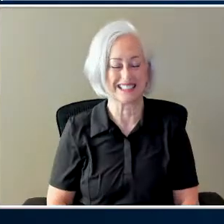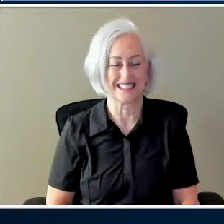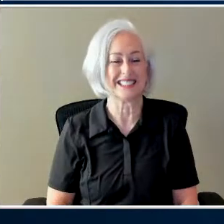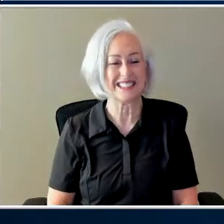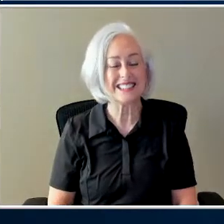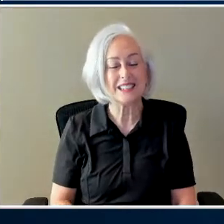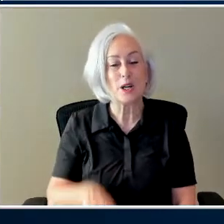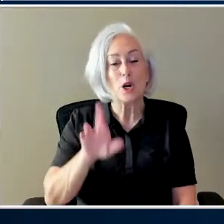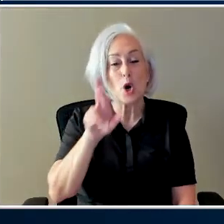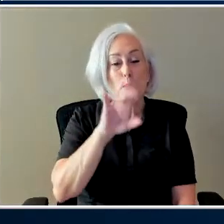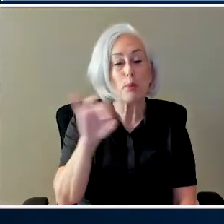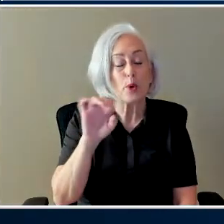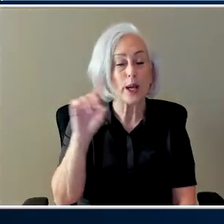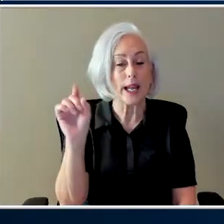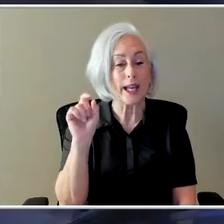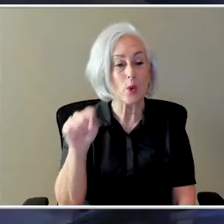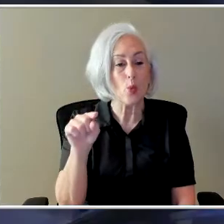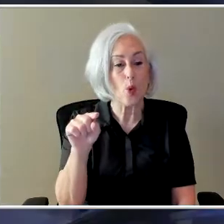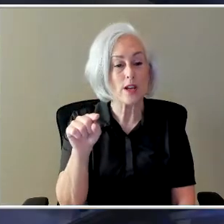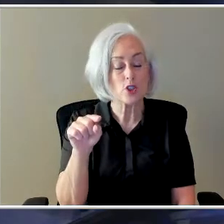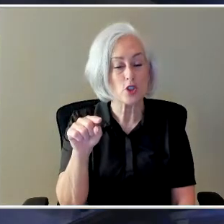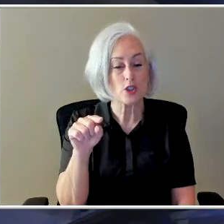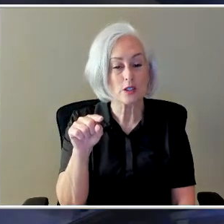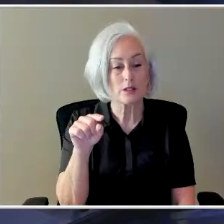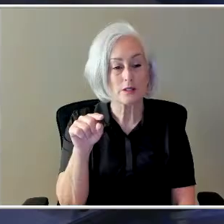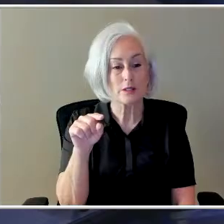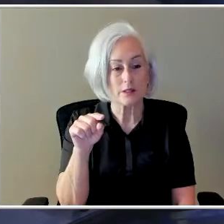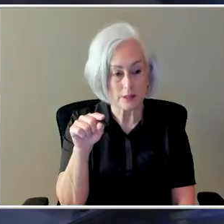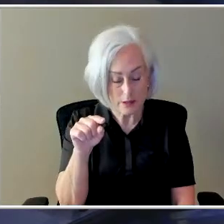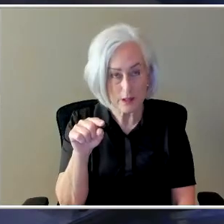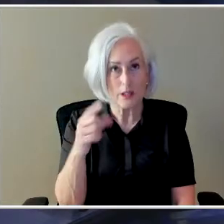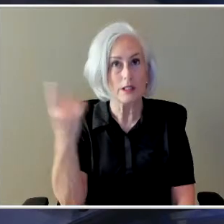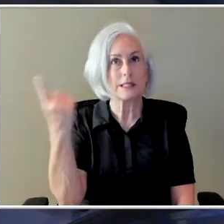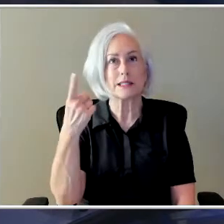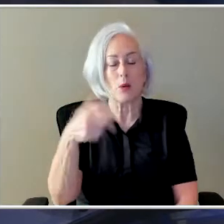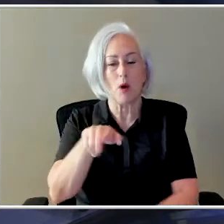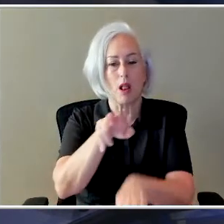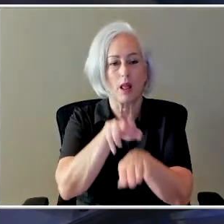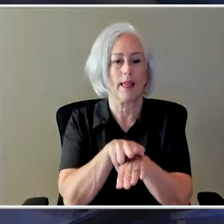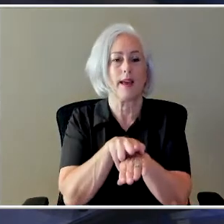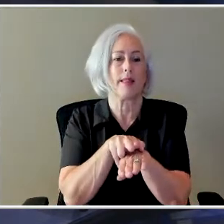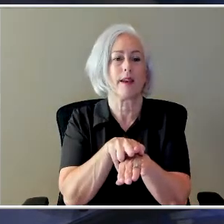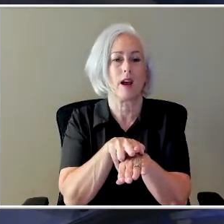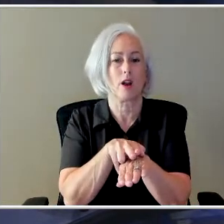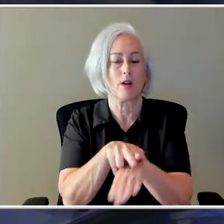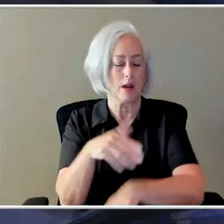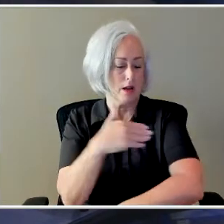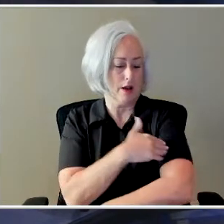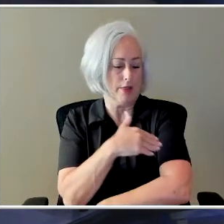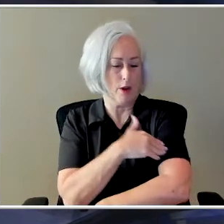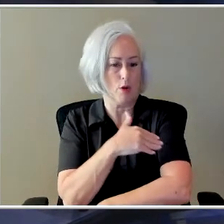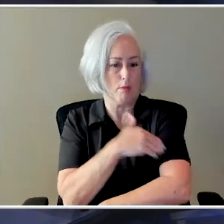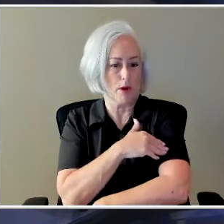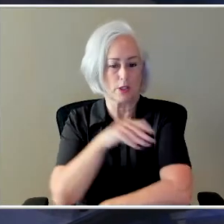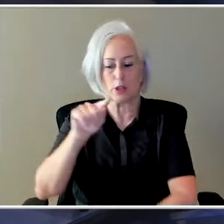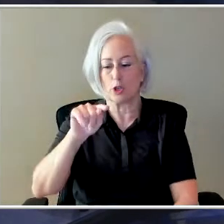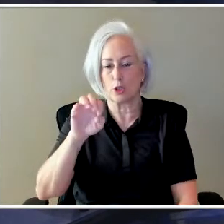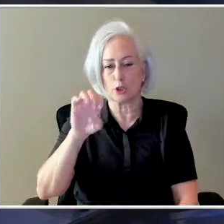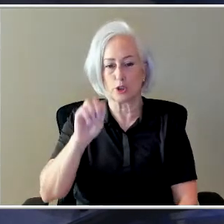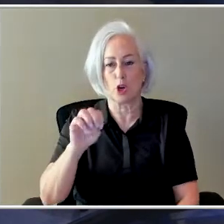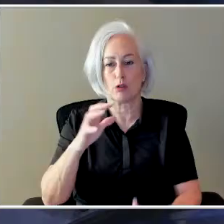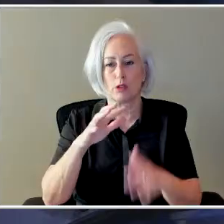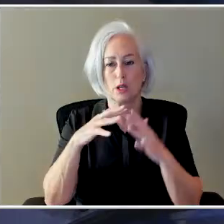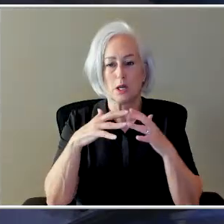a question about, we think of someone laying there, they're losing muscle, they're losing their muscle. How quickly does someone start